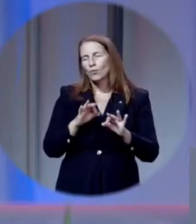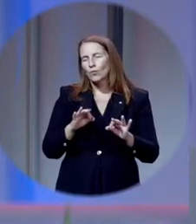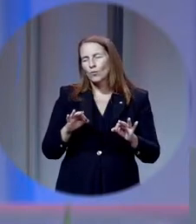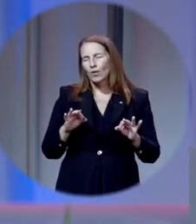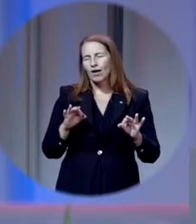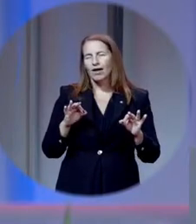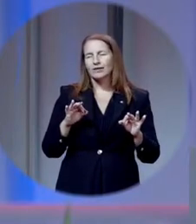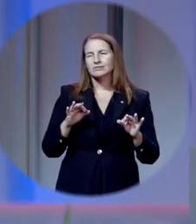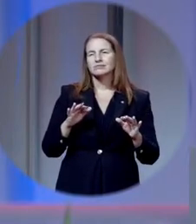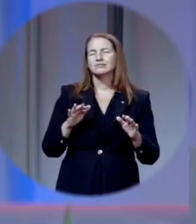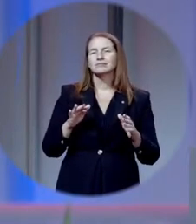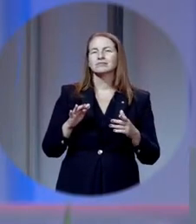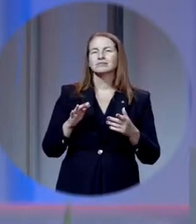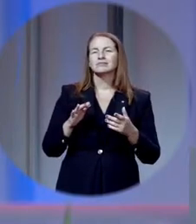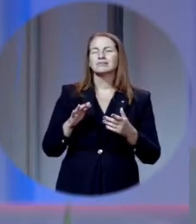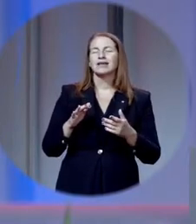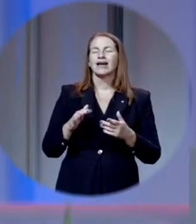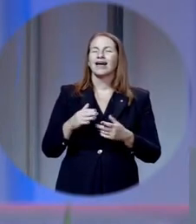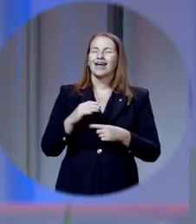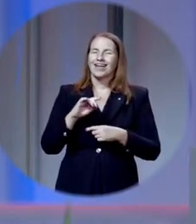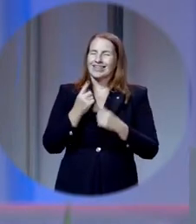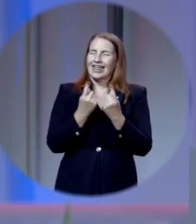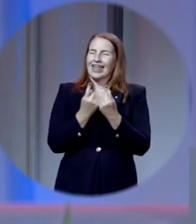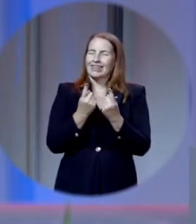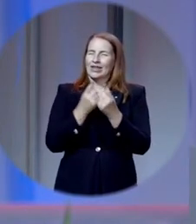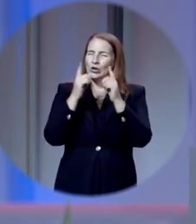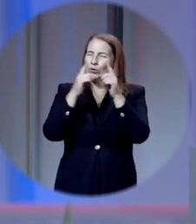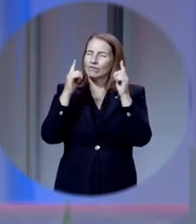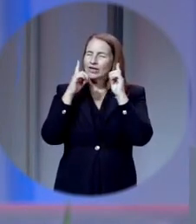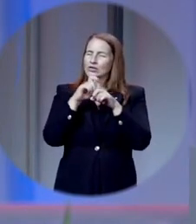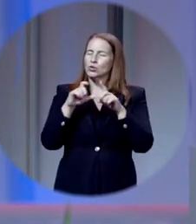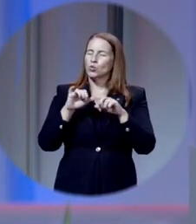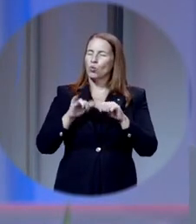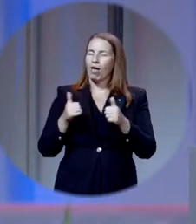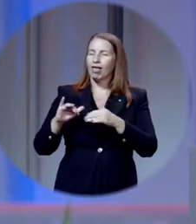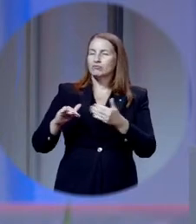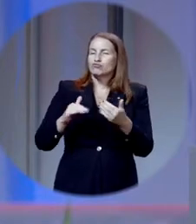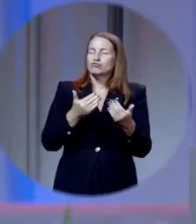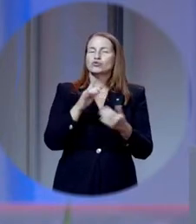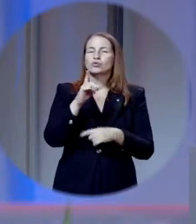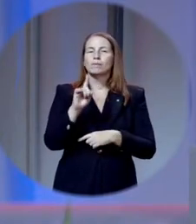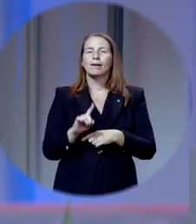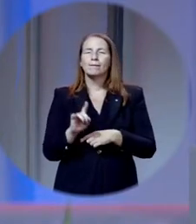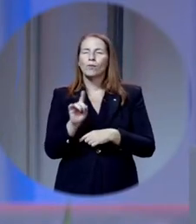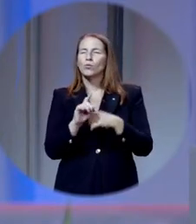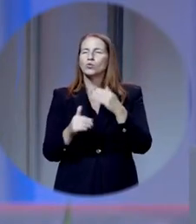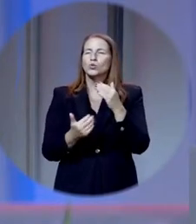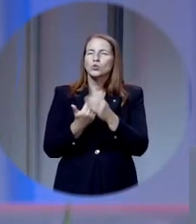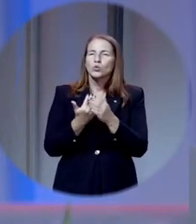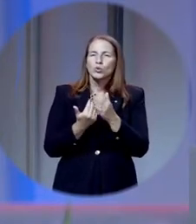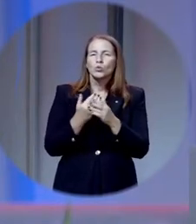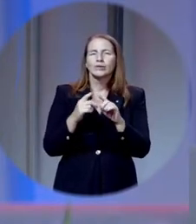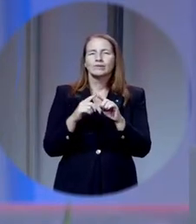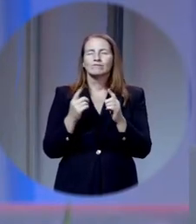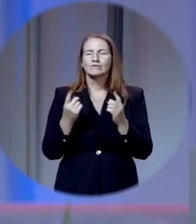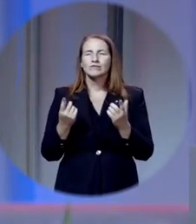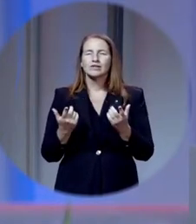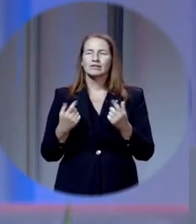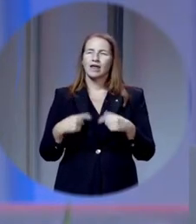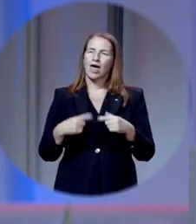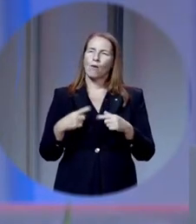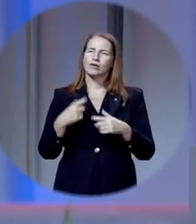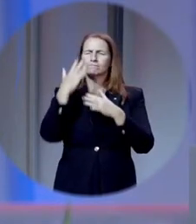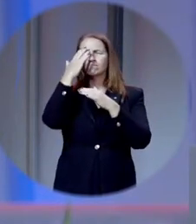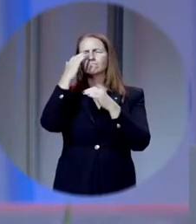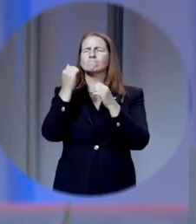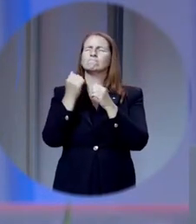is one thing that universities do best, introducing people to what is new and different and allowing us to reflect